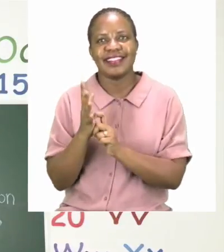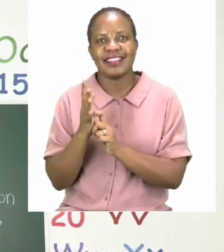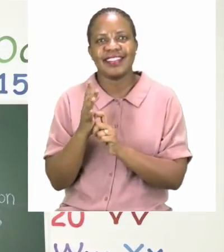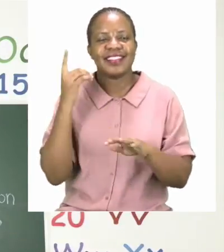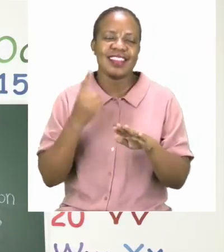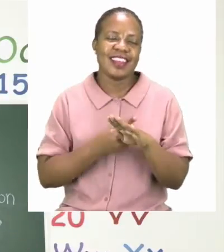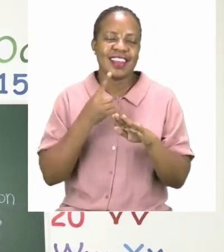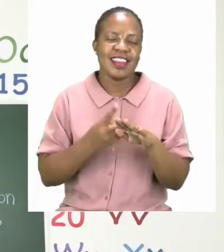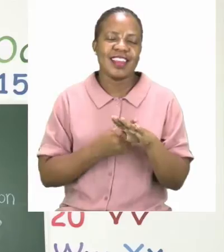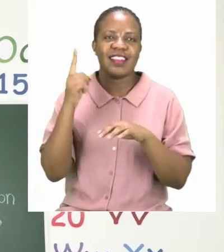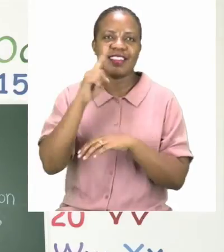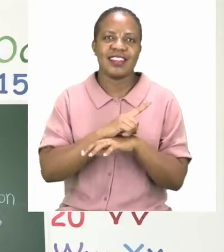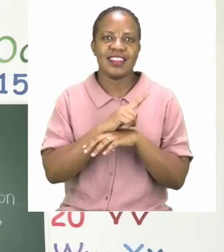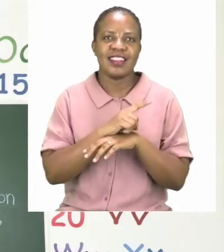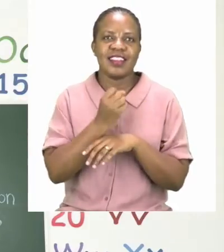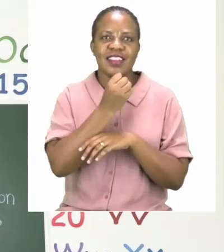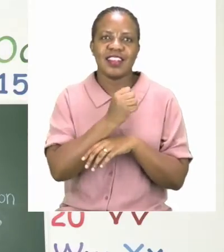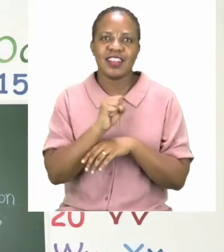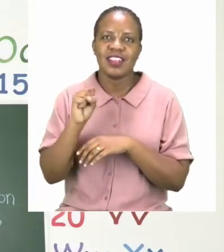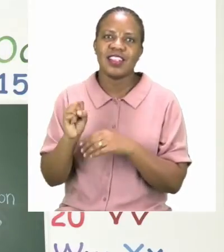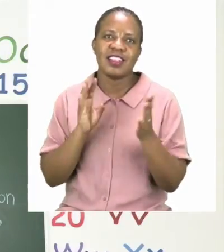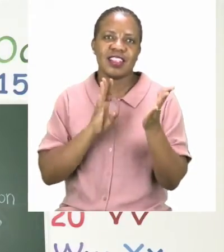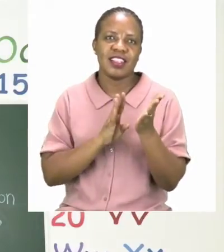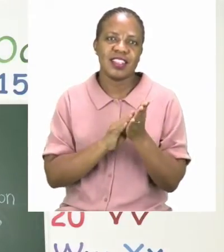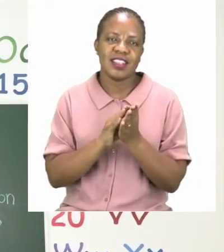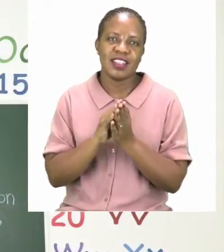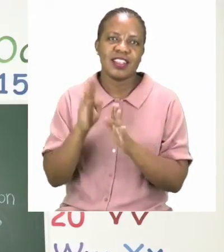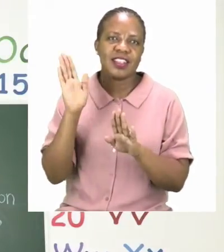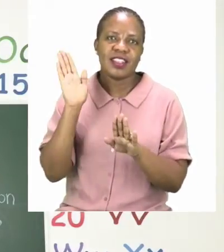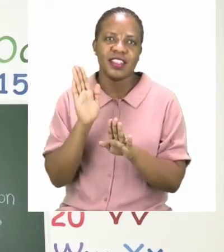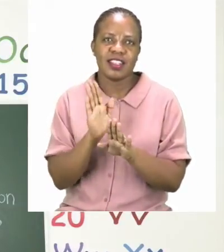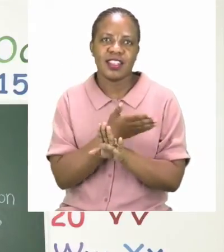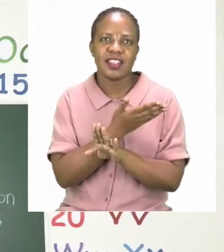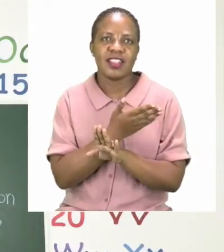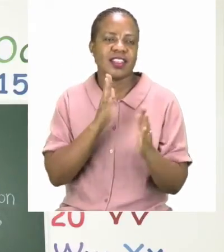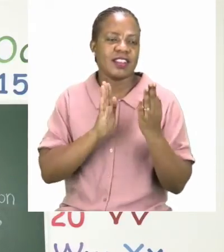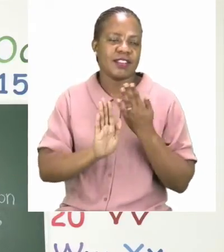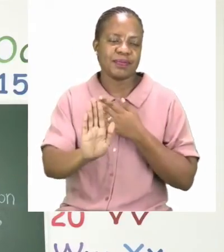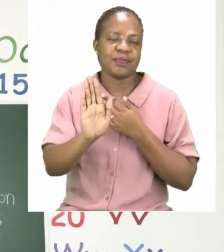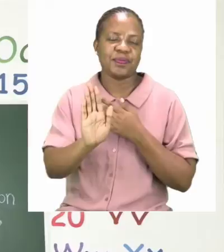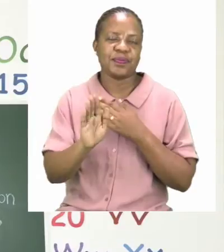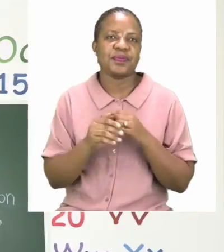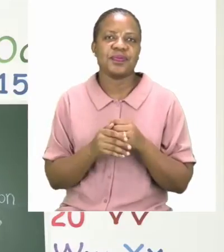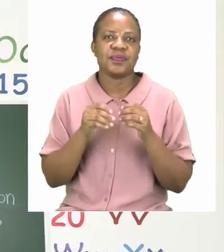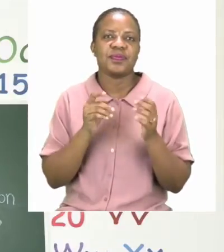Sanitize every day so the germs can stay